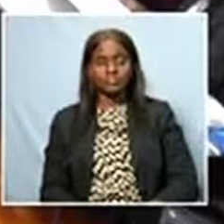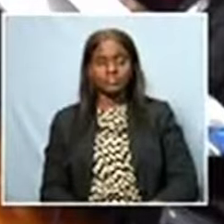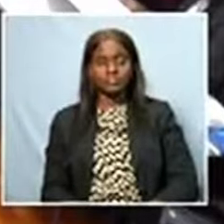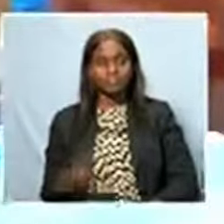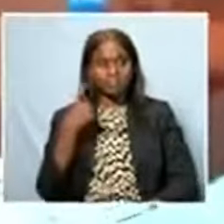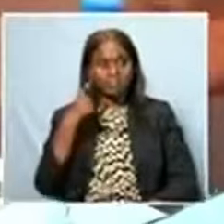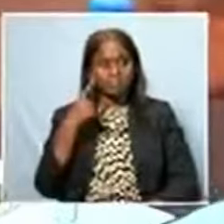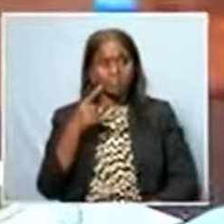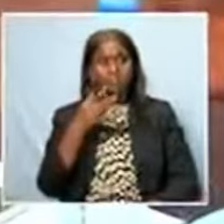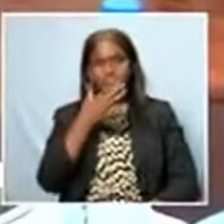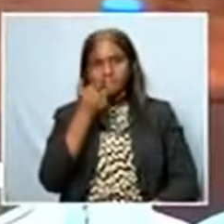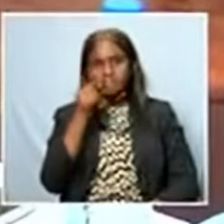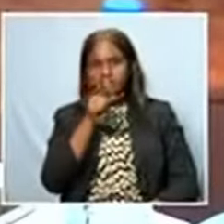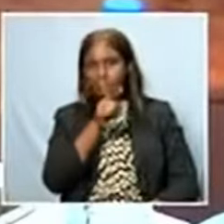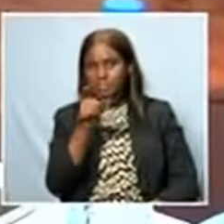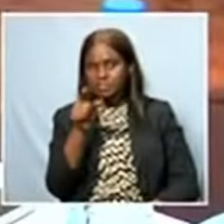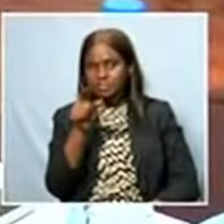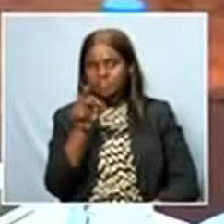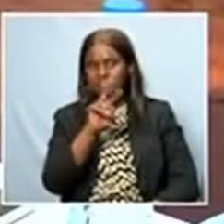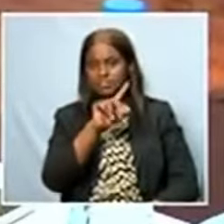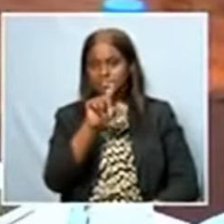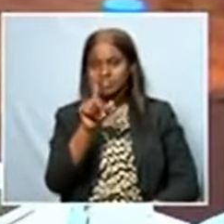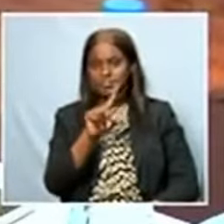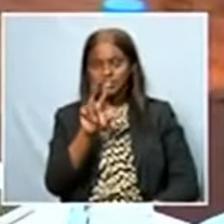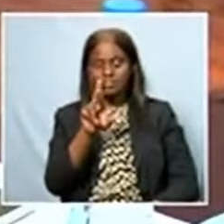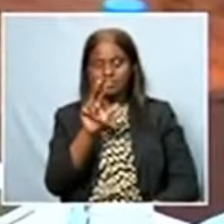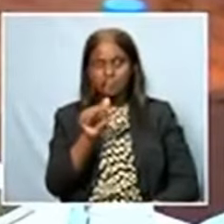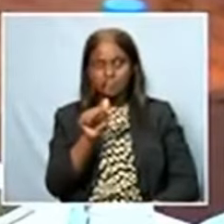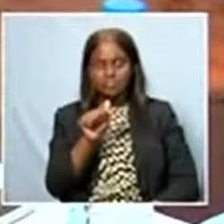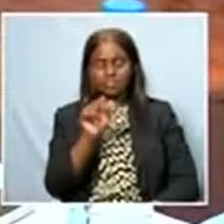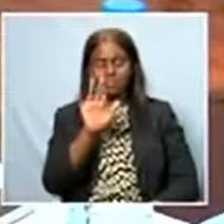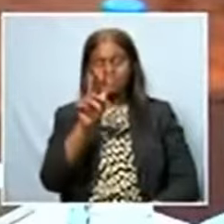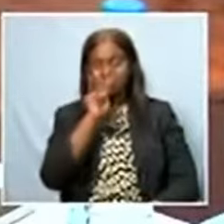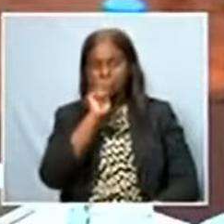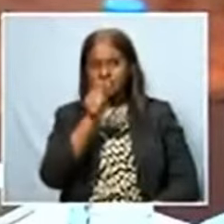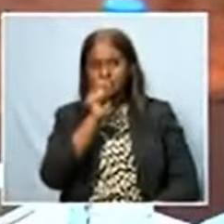forbearance. Okay. Your mic.